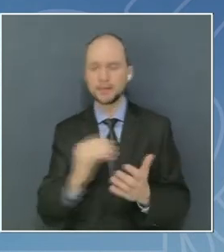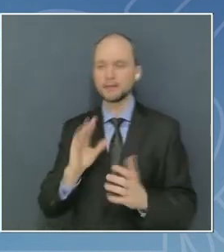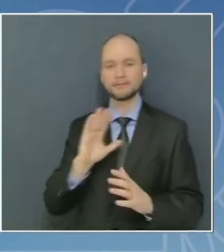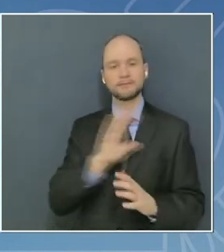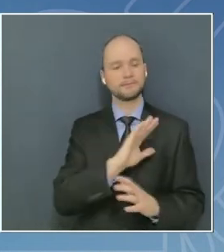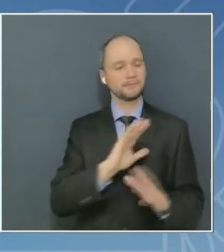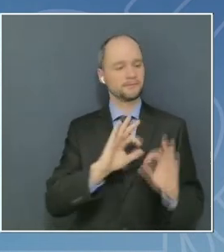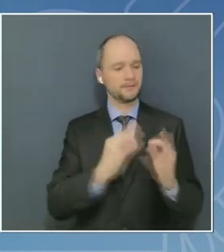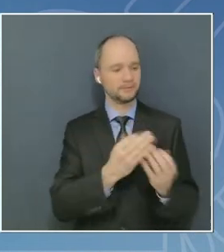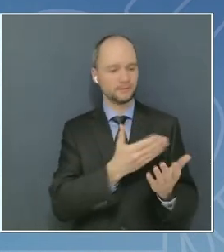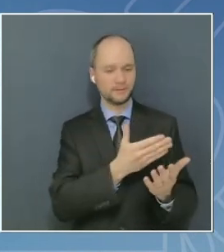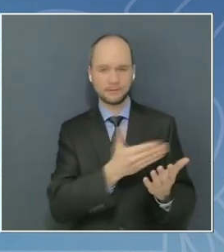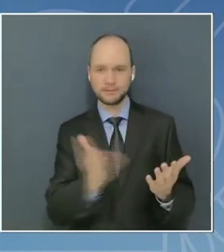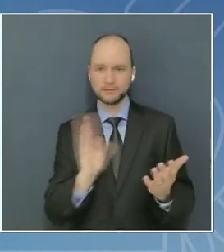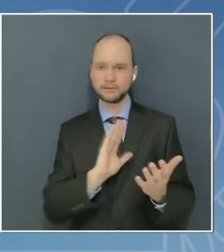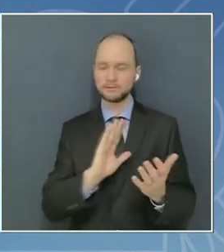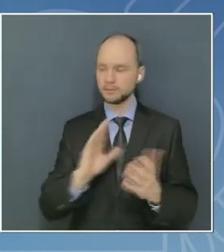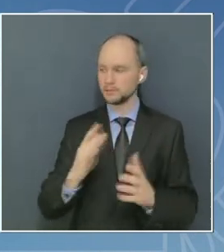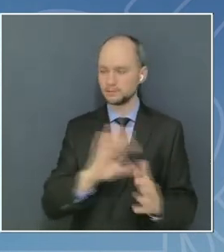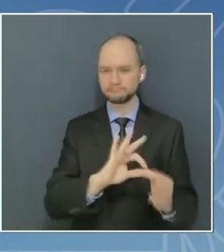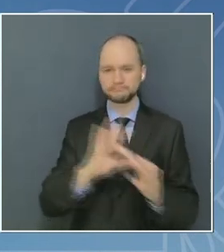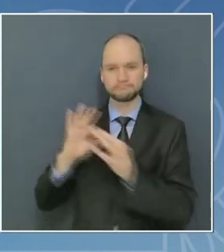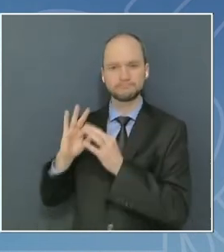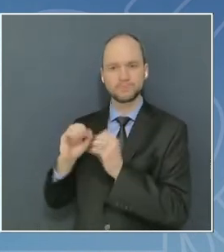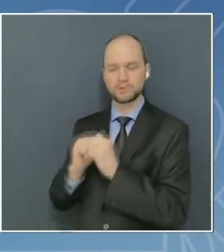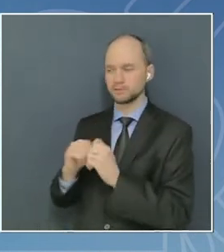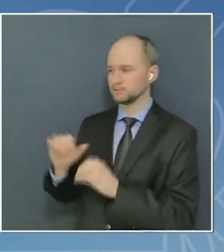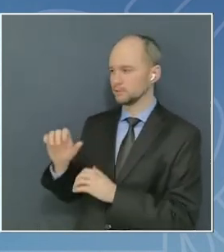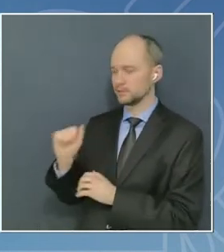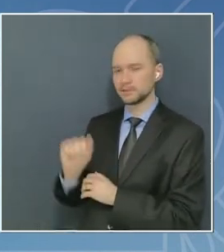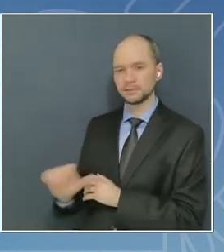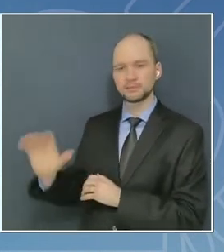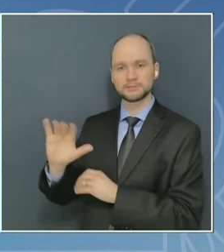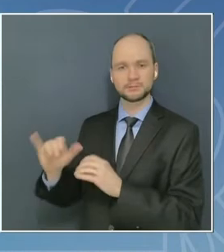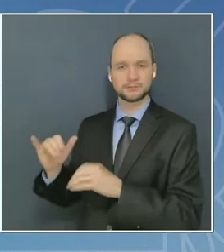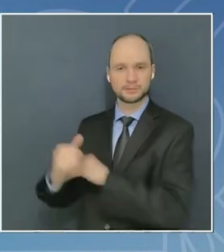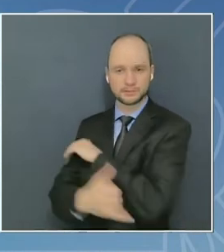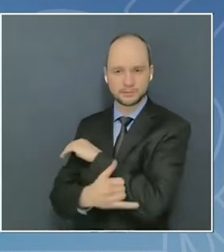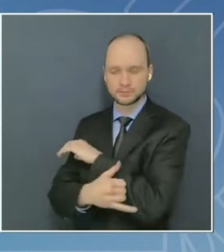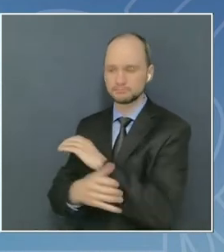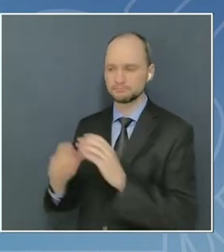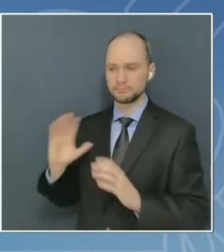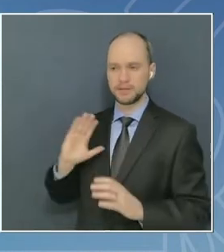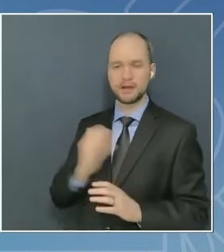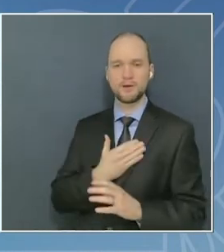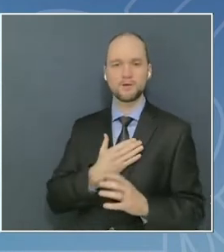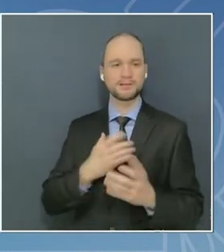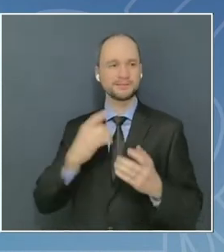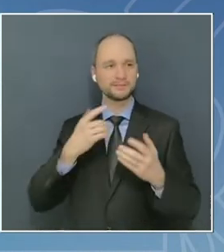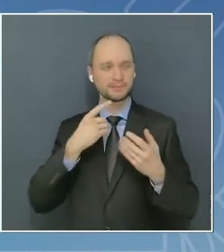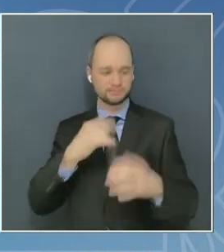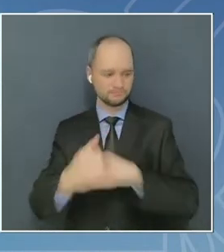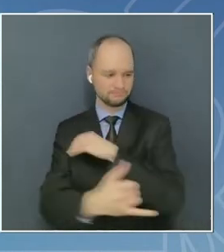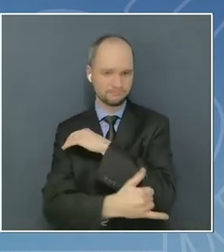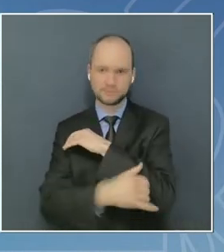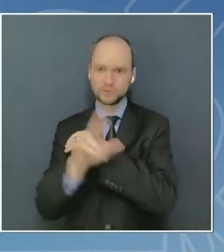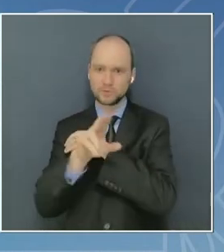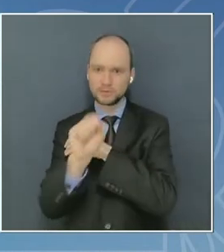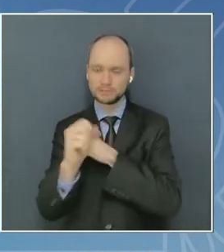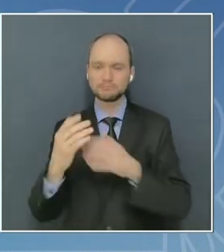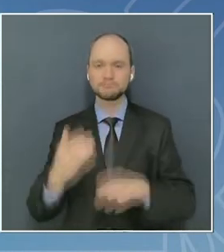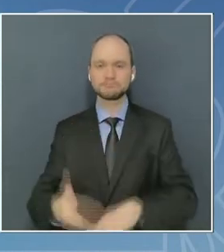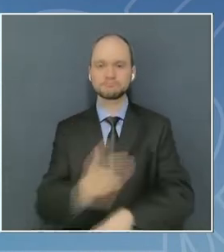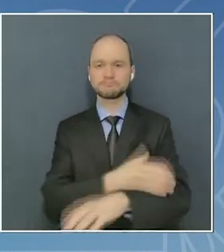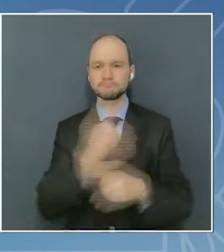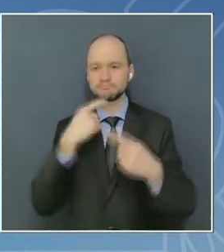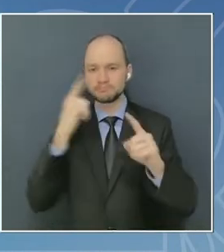make our nation stronger, more inclusive, and more successful. And we want to hear from you as well. If you have a question or a